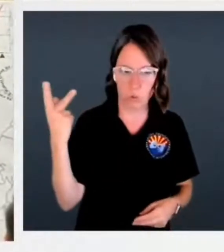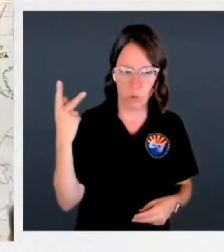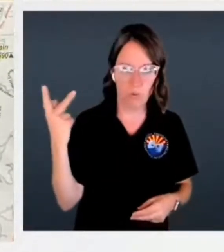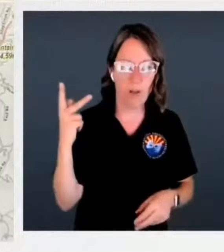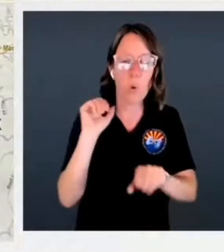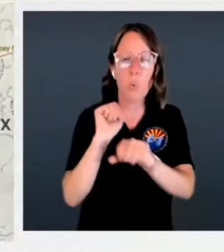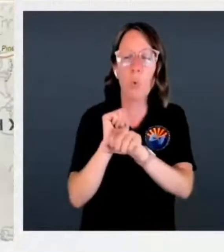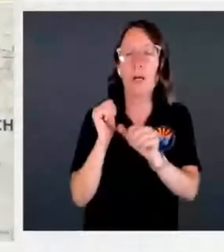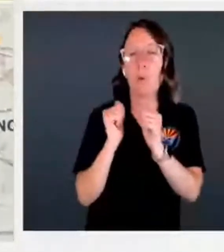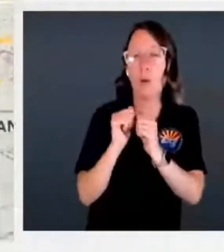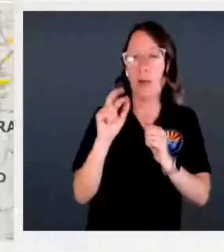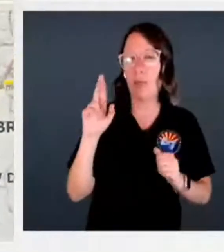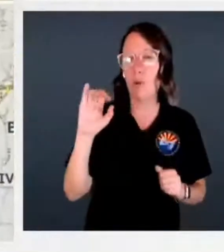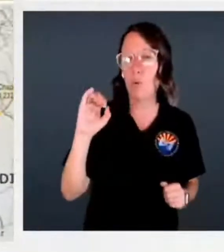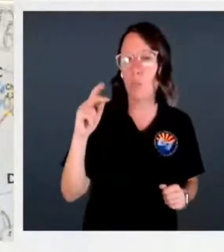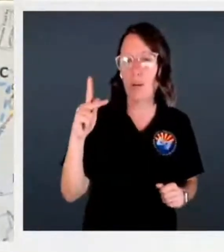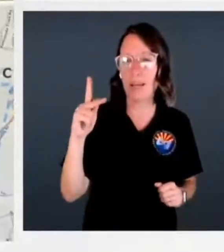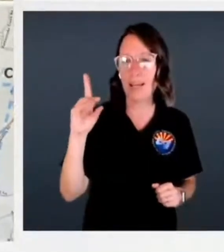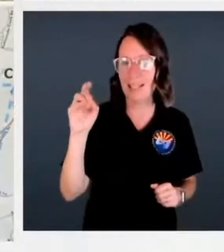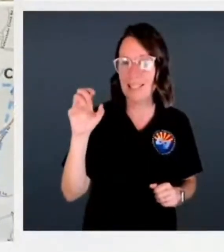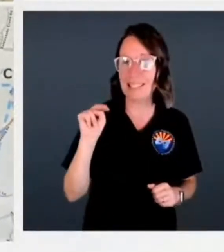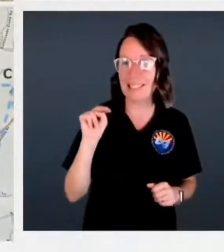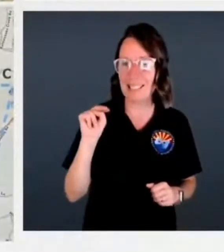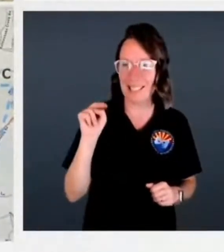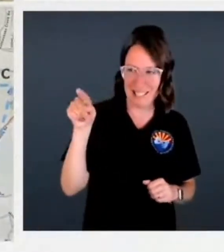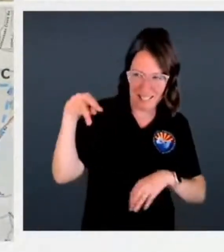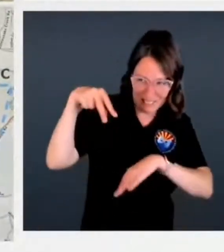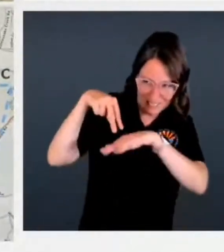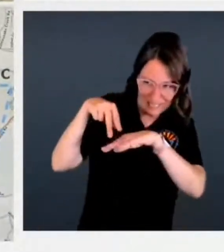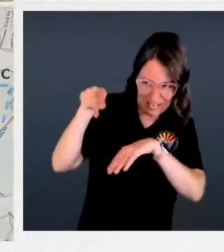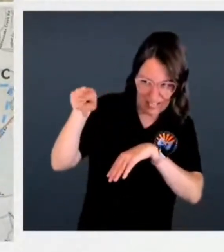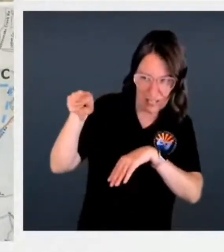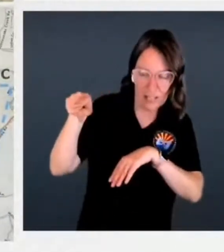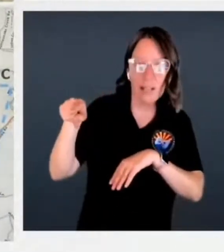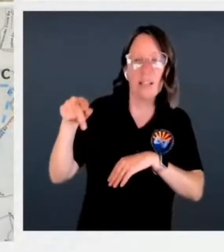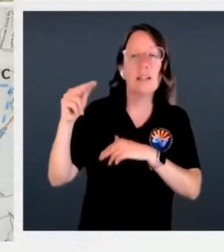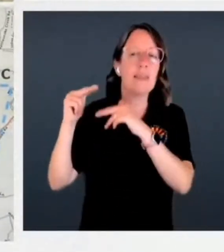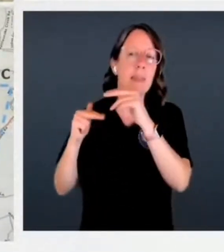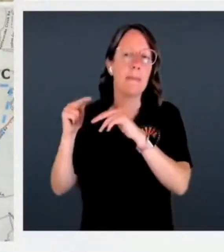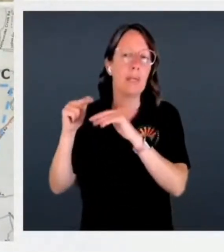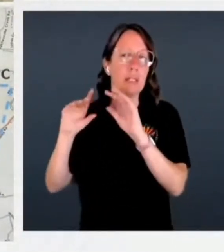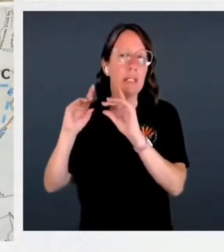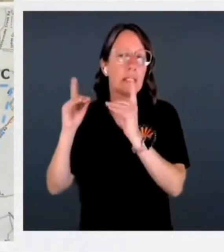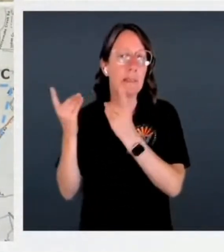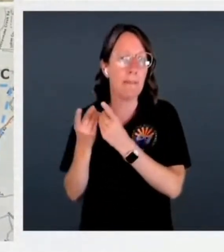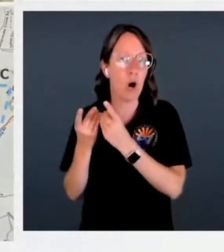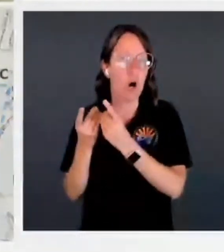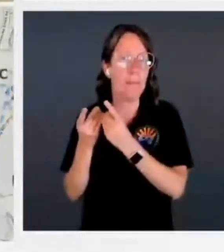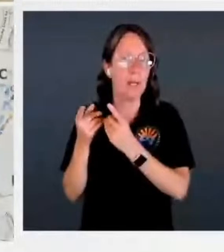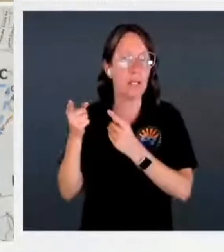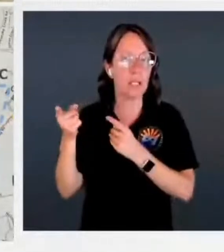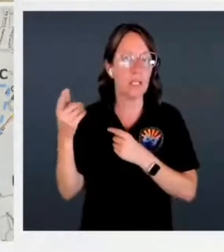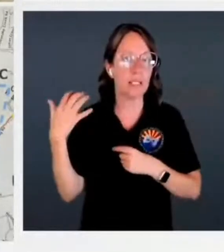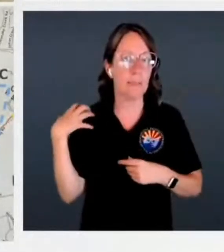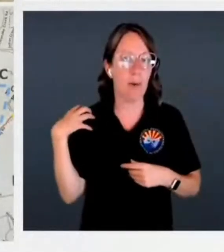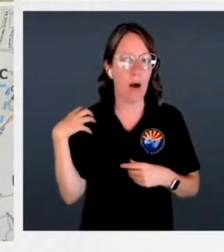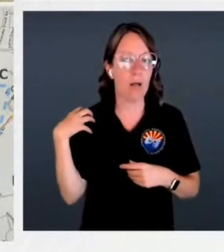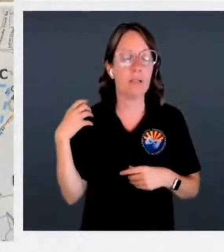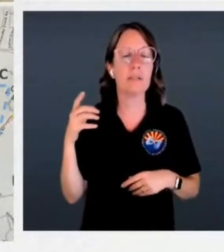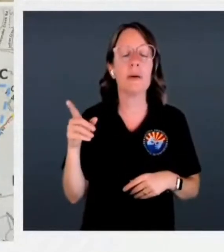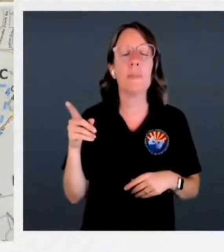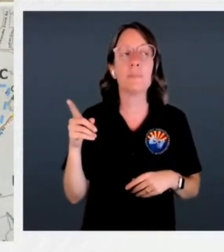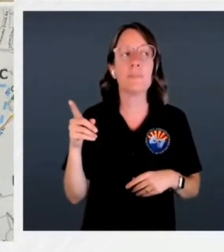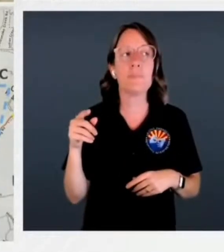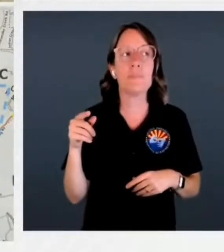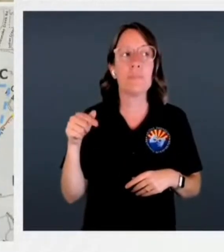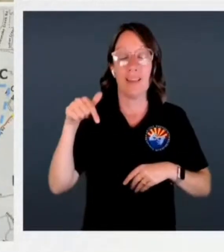who's hiding in the back corner back there, who has the building department underneath him. What we've done in the county,